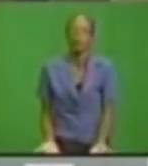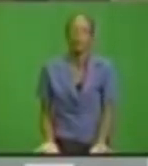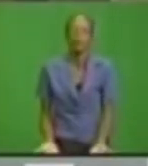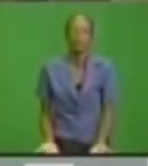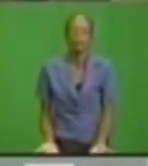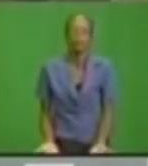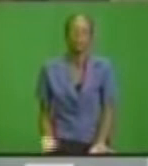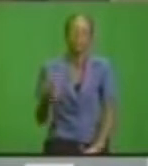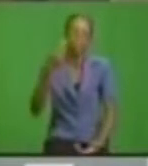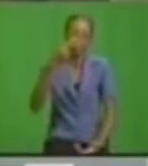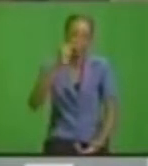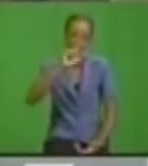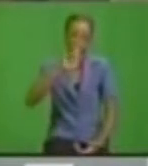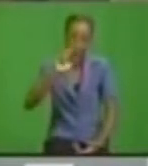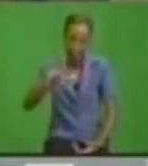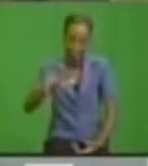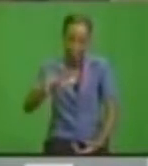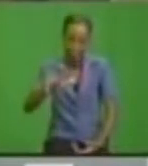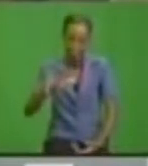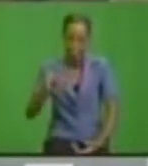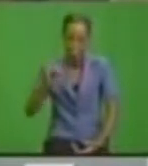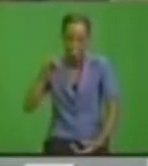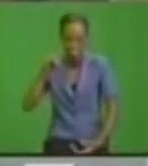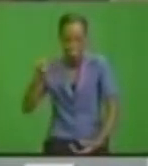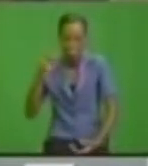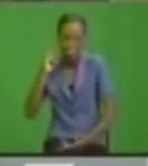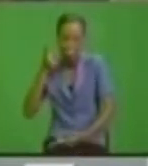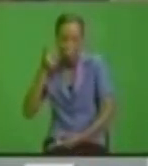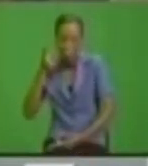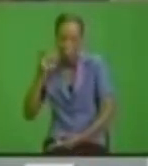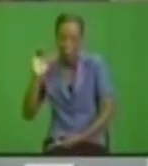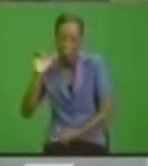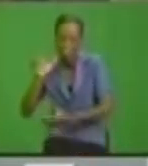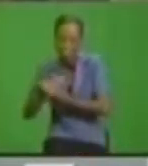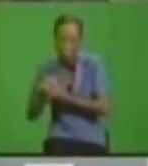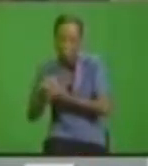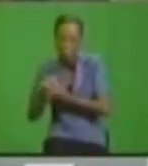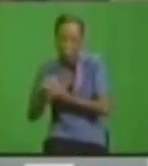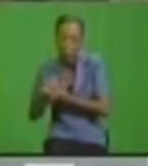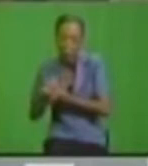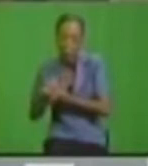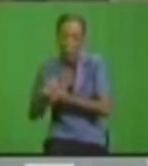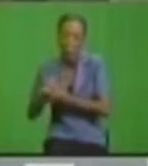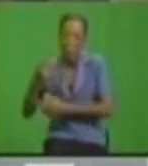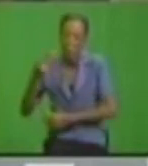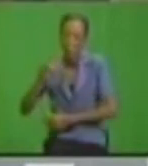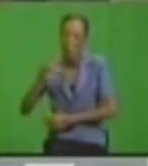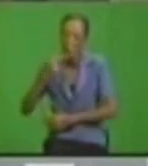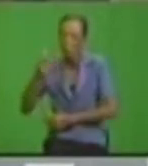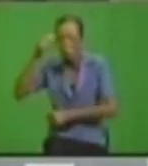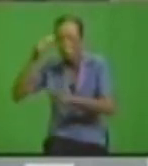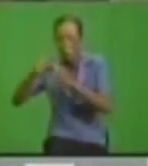Mrs. Hazel Manning, the wife of our former Prime Minister, referenced a quote by